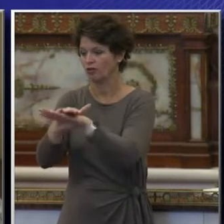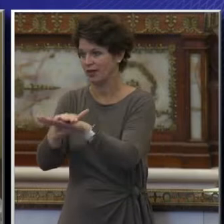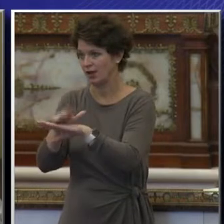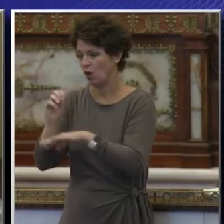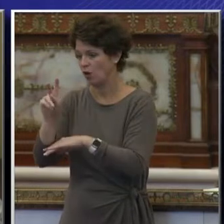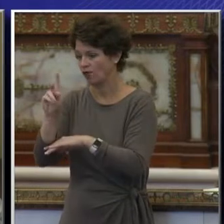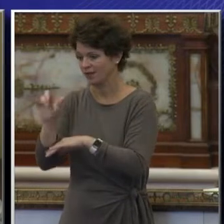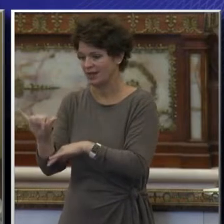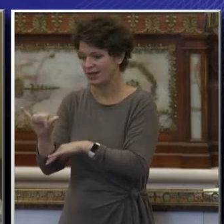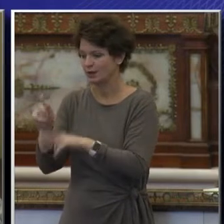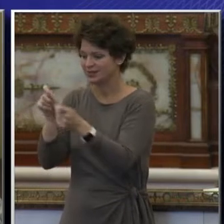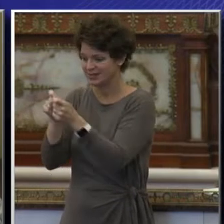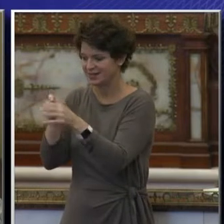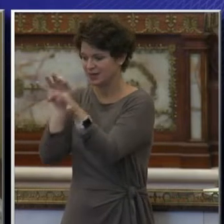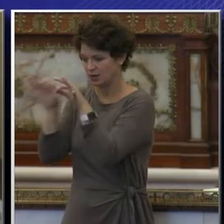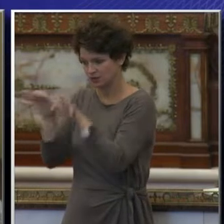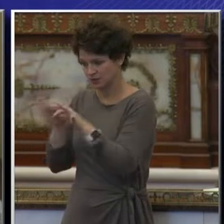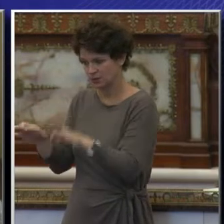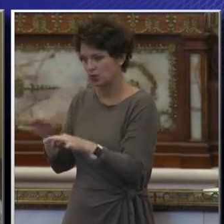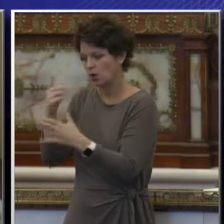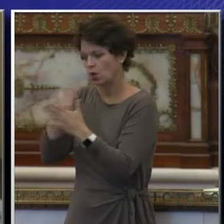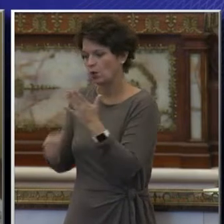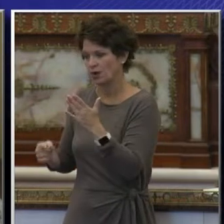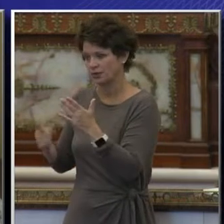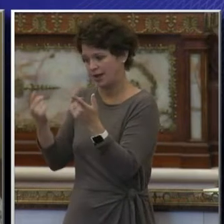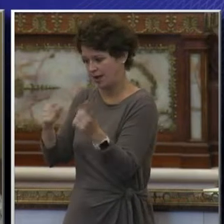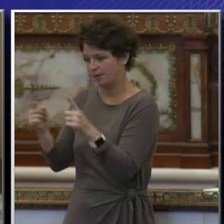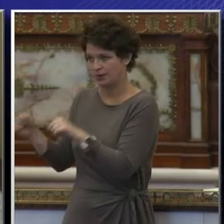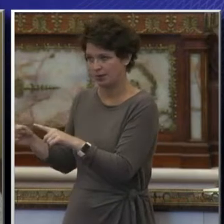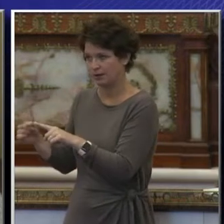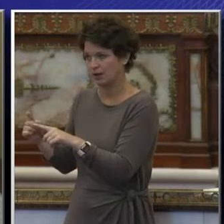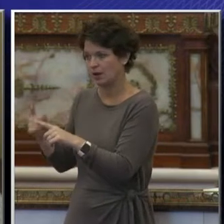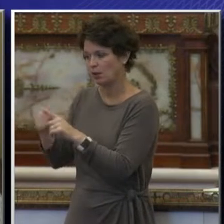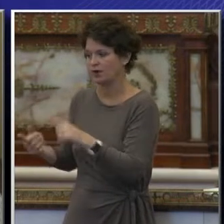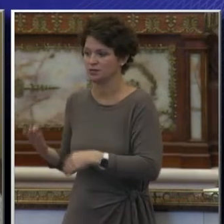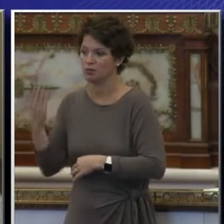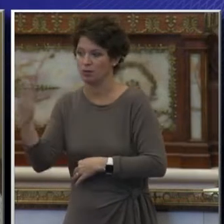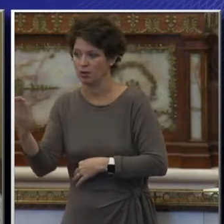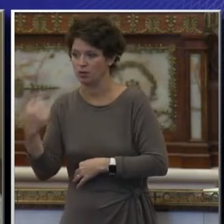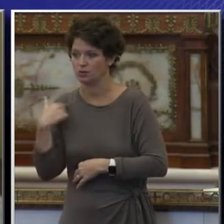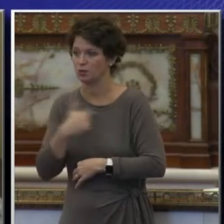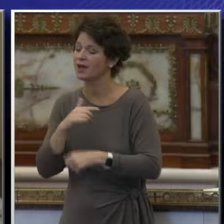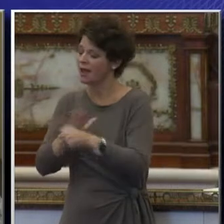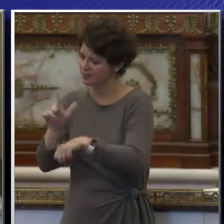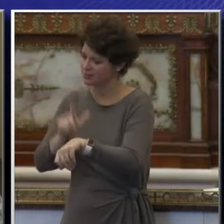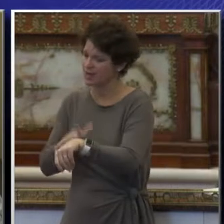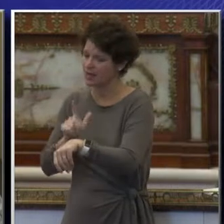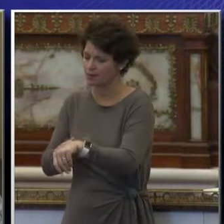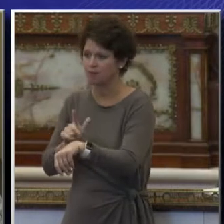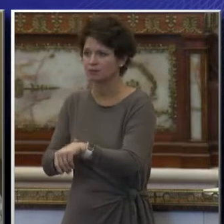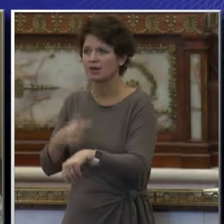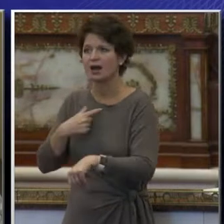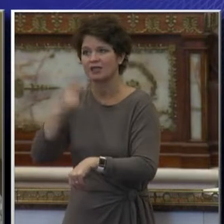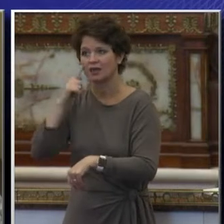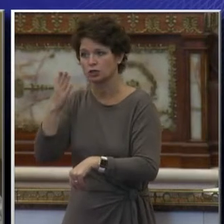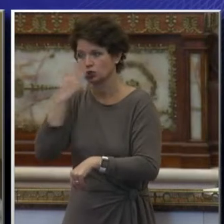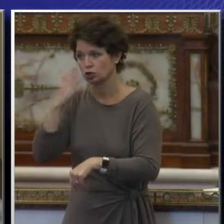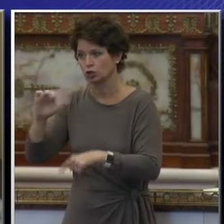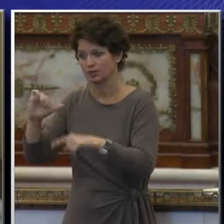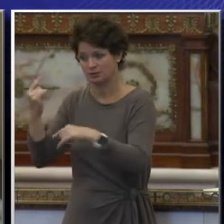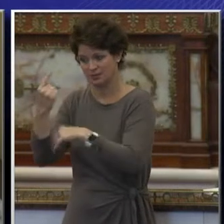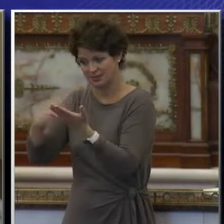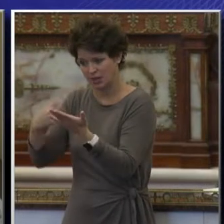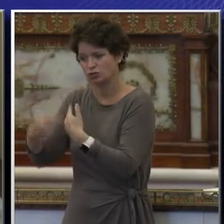get a detailed look at what's going on and what is being proposed. So we have time. I think it was a good exercise